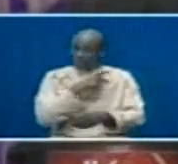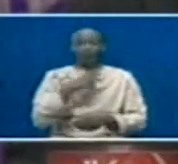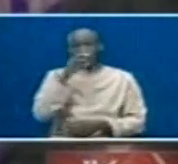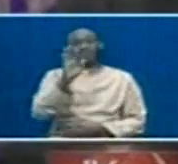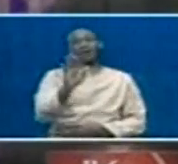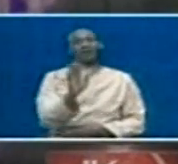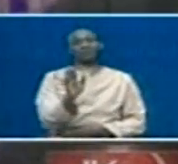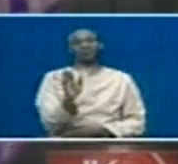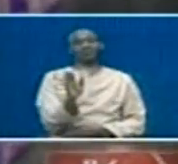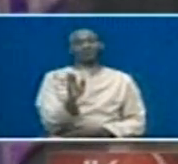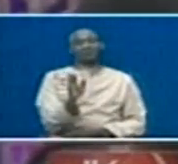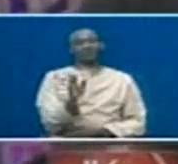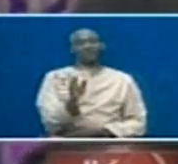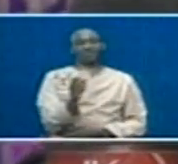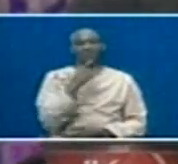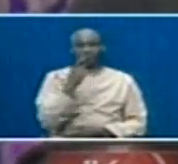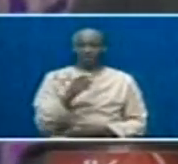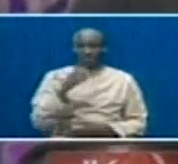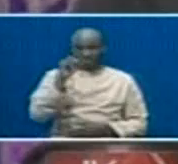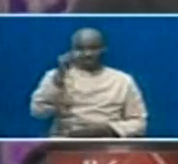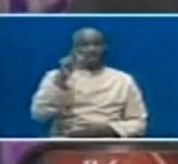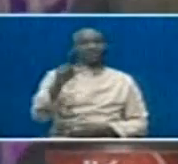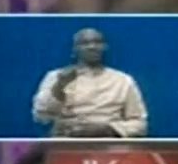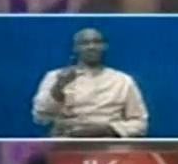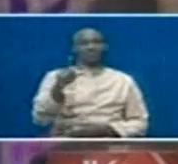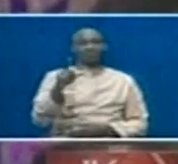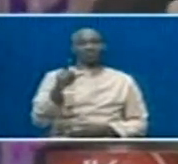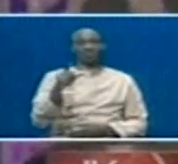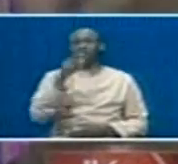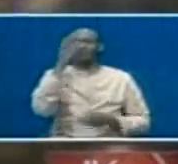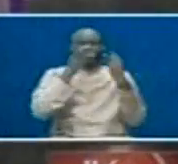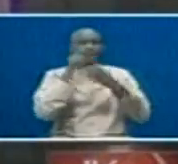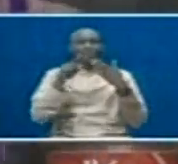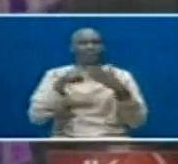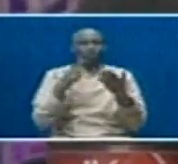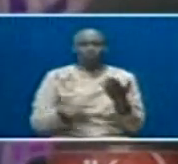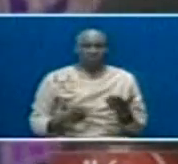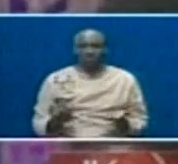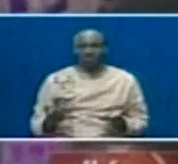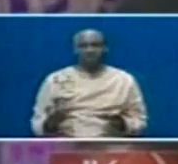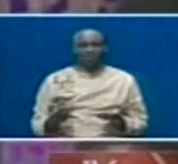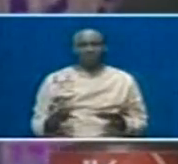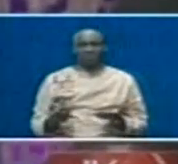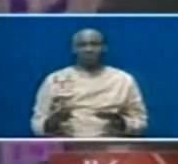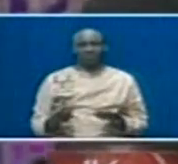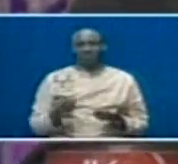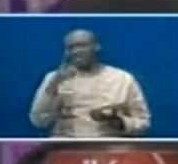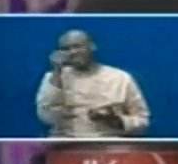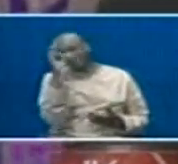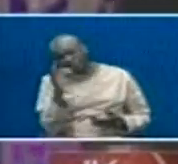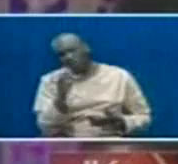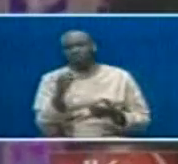son. Now, he says to me, Sal, what are you worried about? Your daughter has got a 20 vision or 10